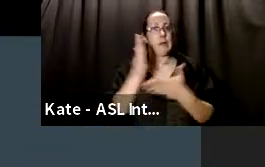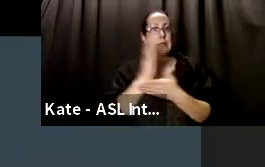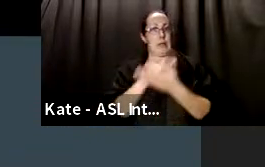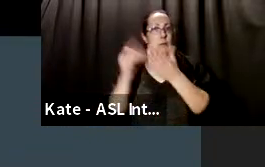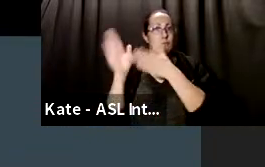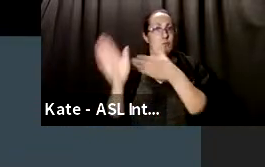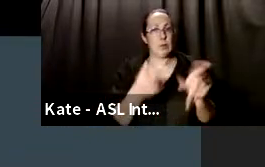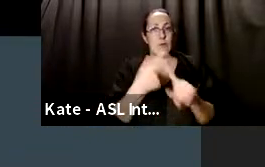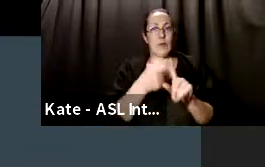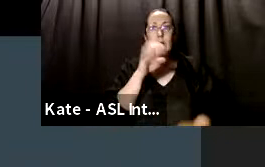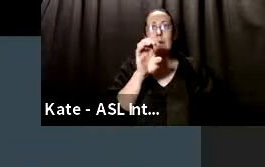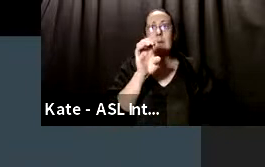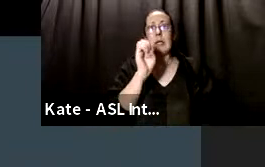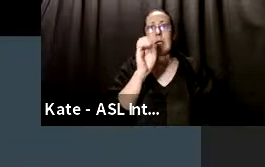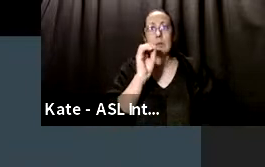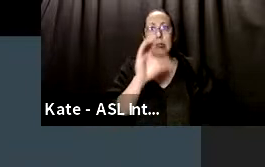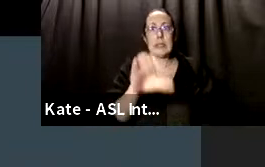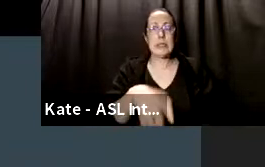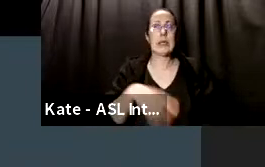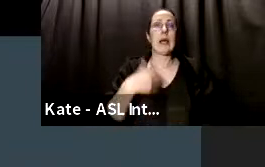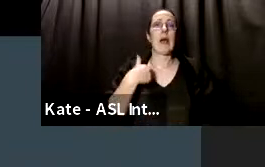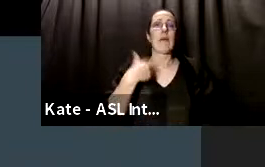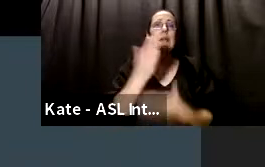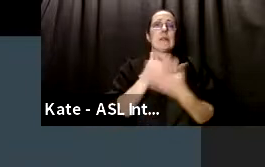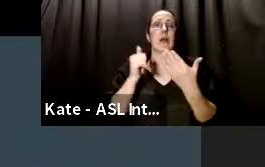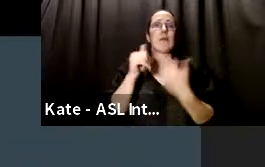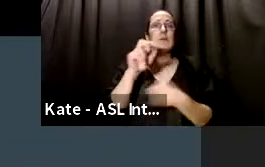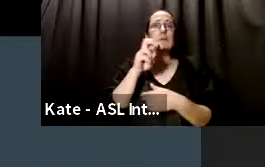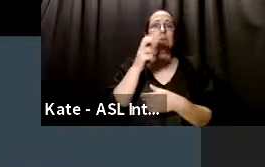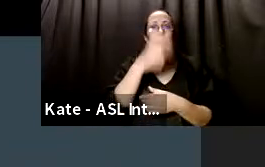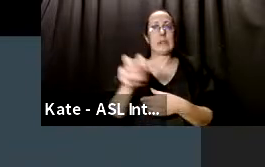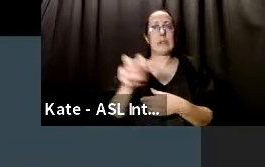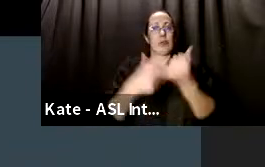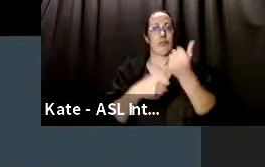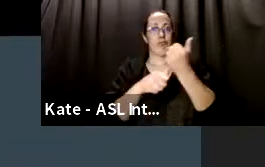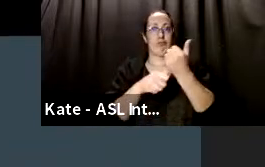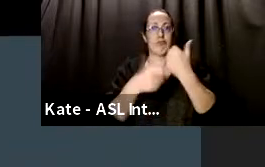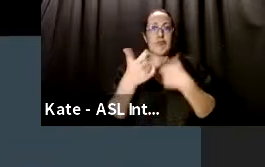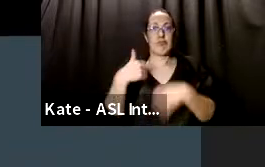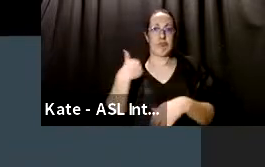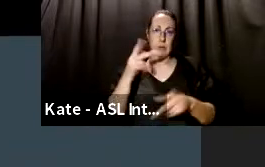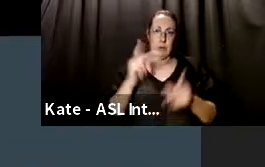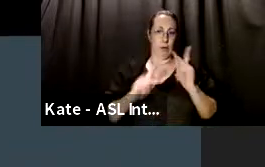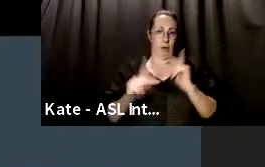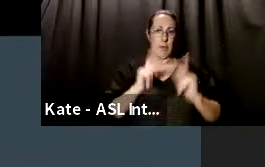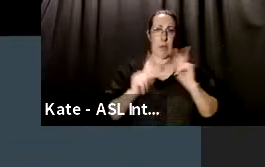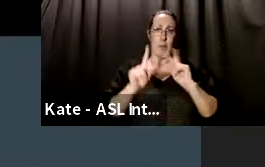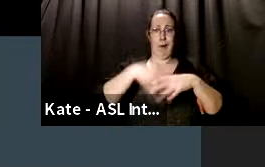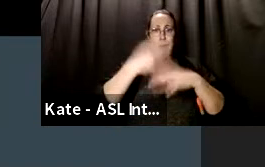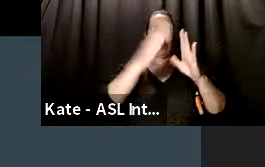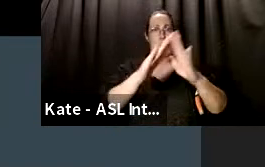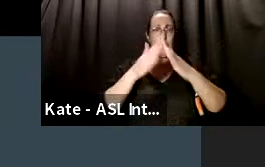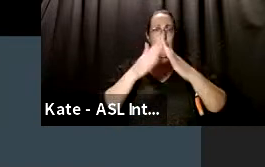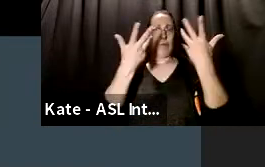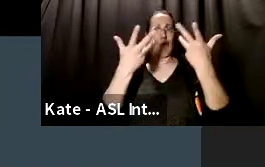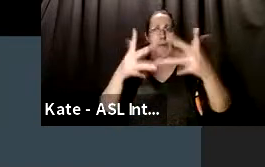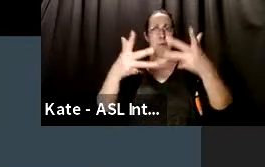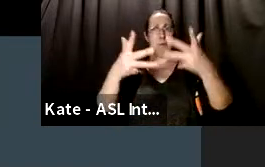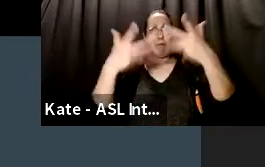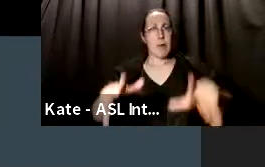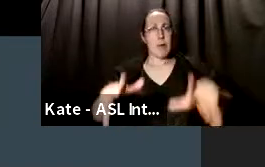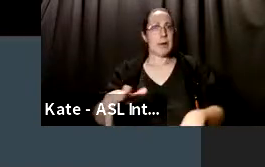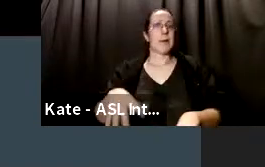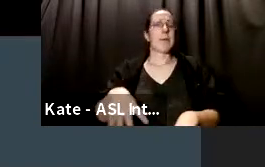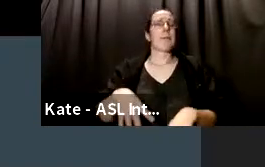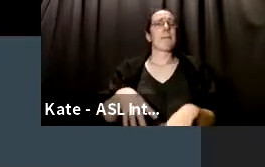EOC, getting some transitional age young people who are already kind of out in the community on foot, who